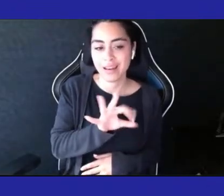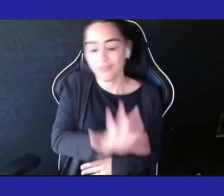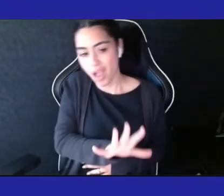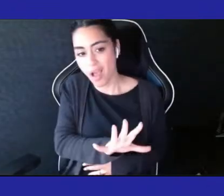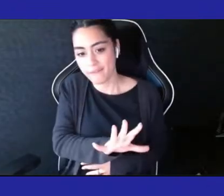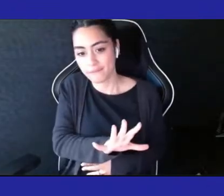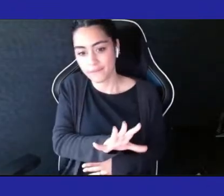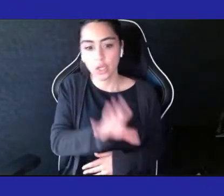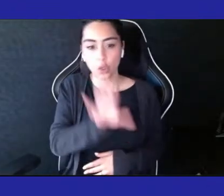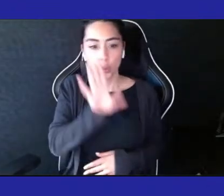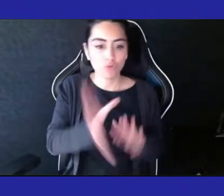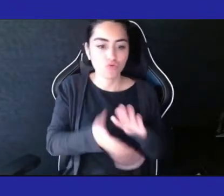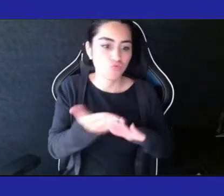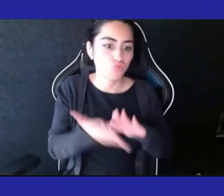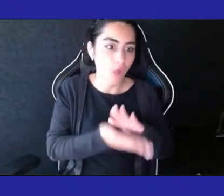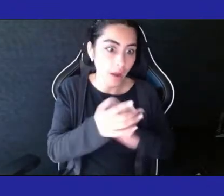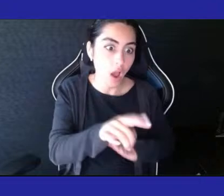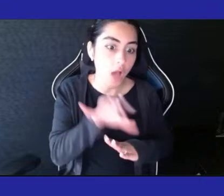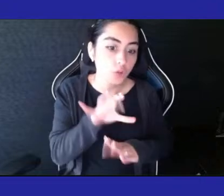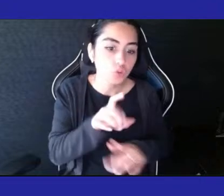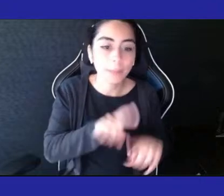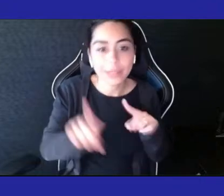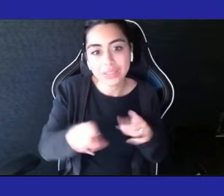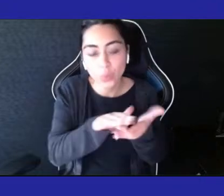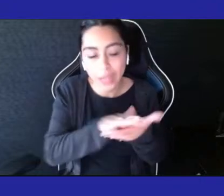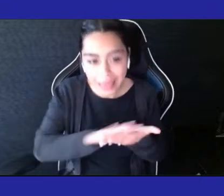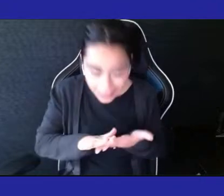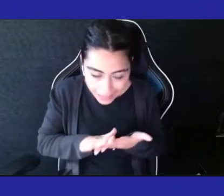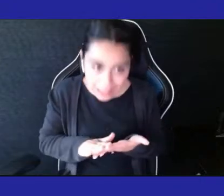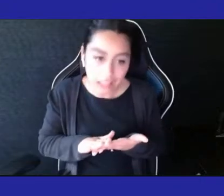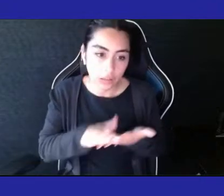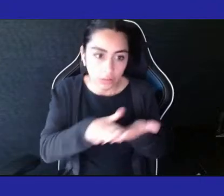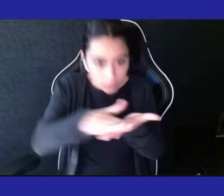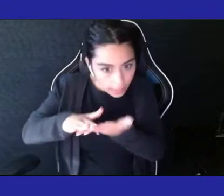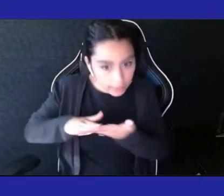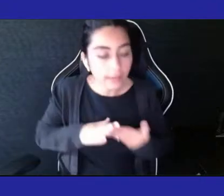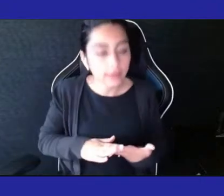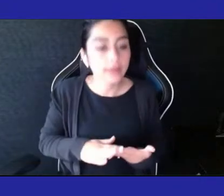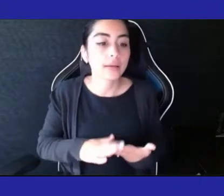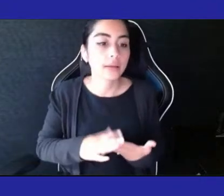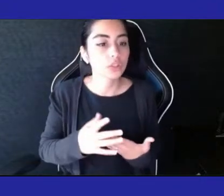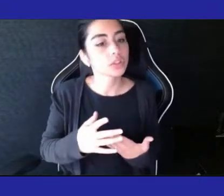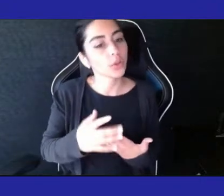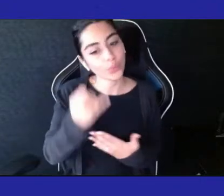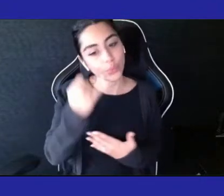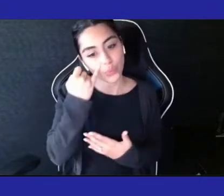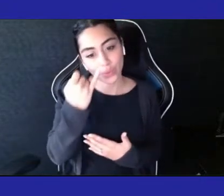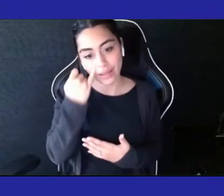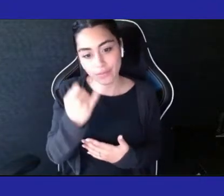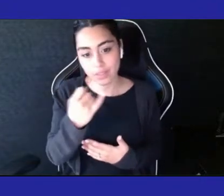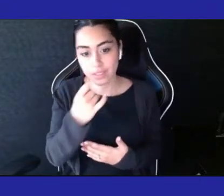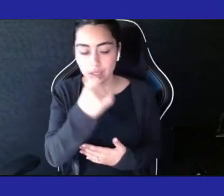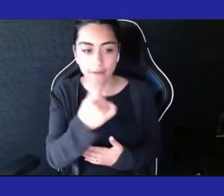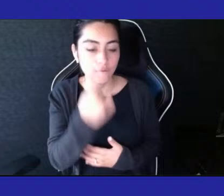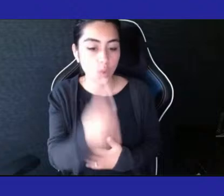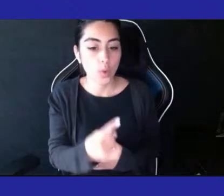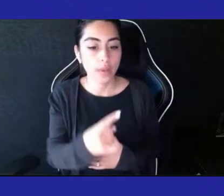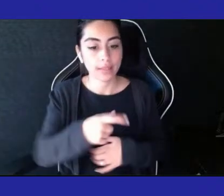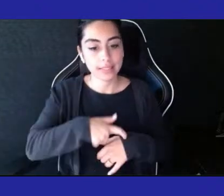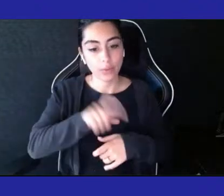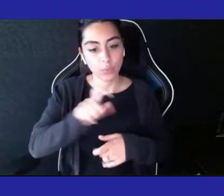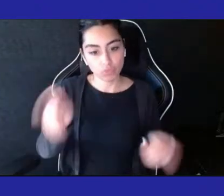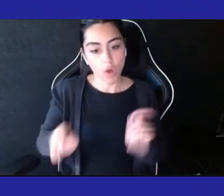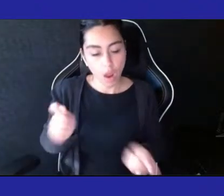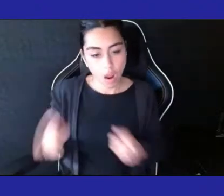to clean beds. Right. Right. I mean, if there's a if day, it weren't for the turnover time, we always have the patient